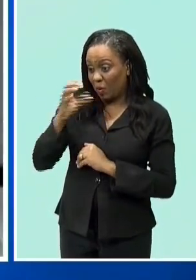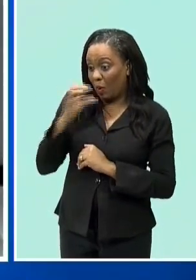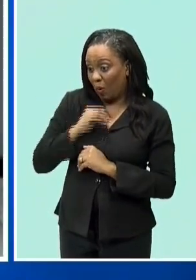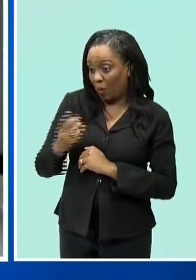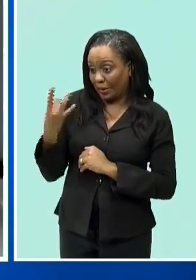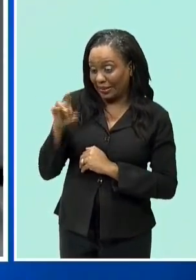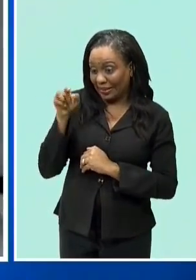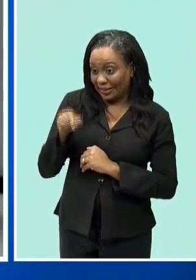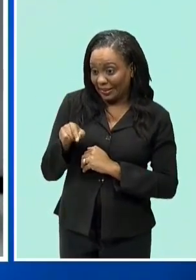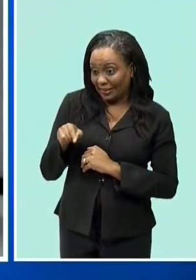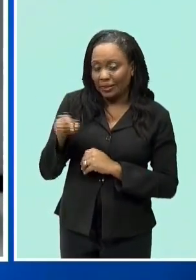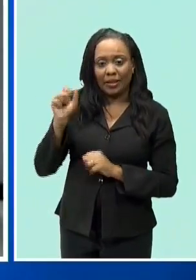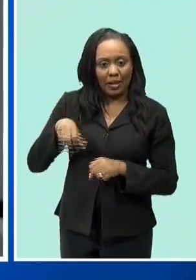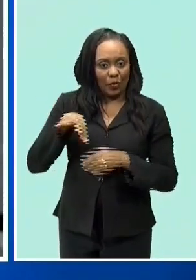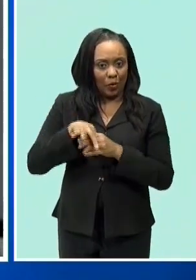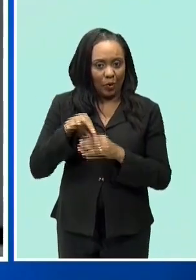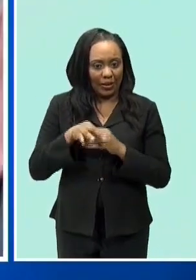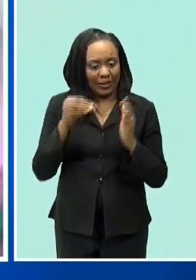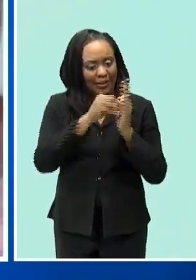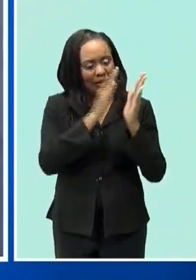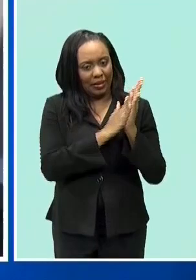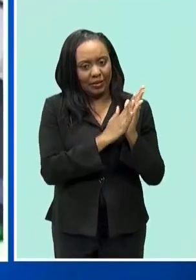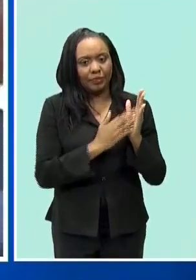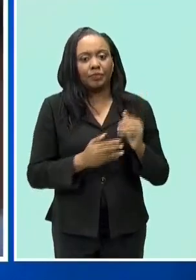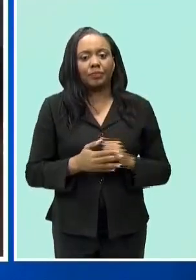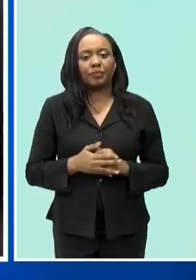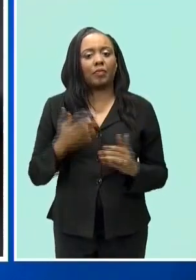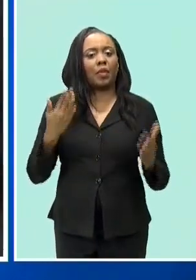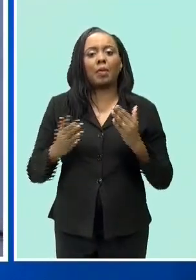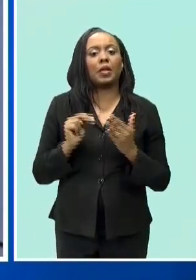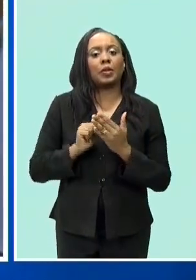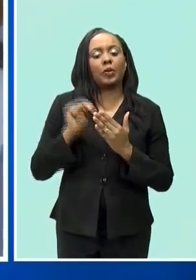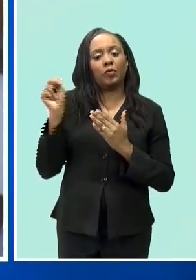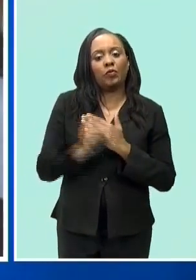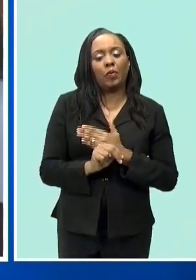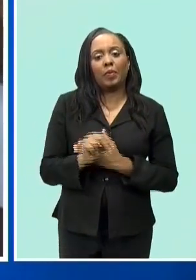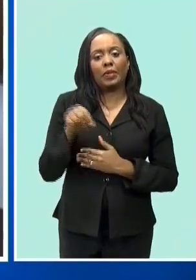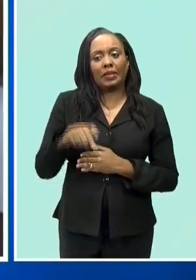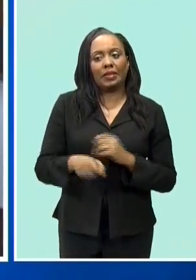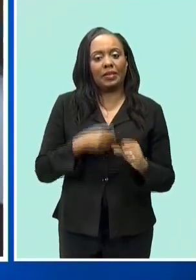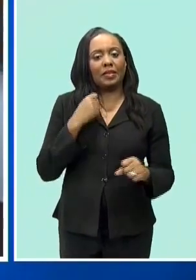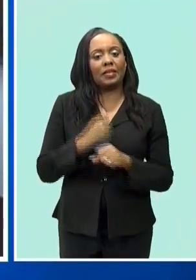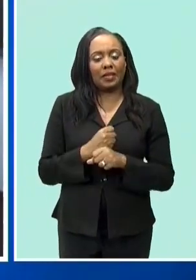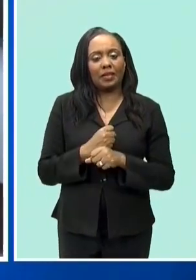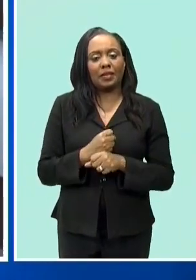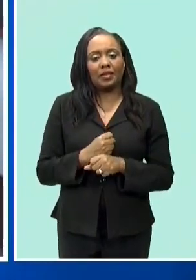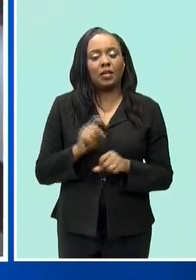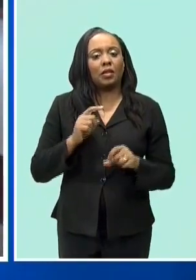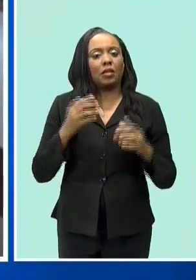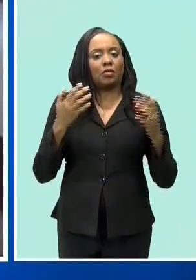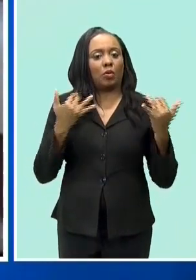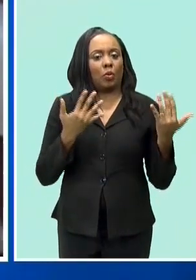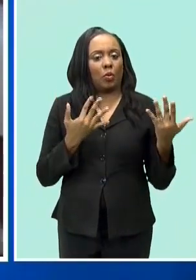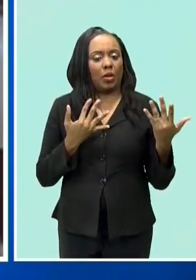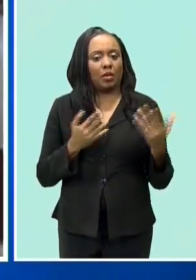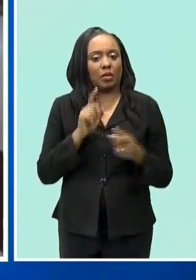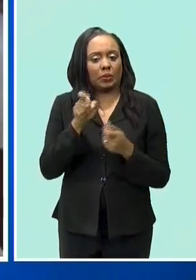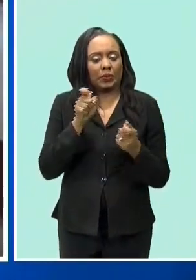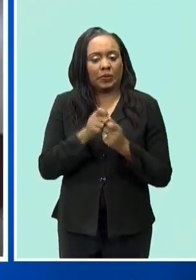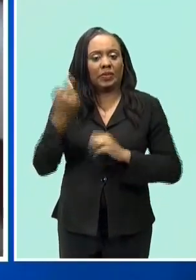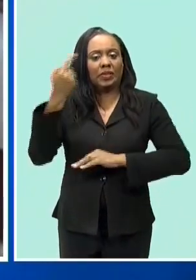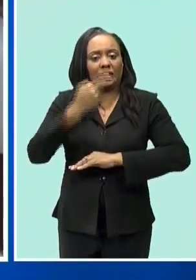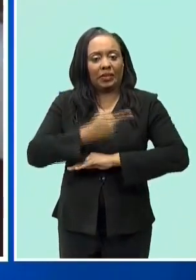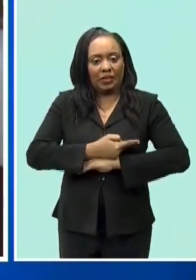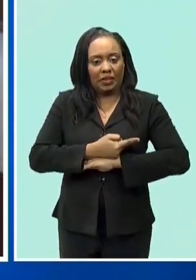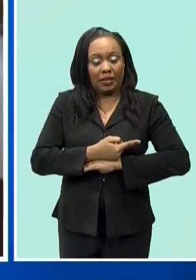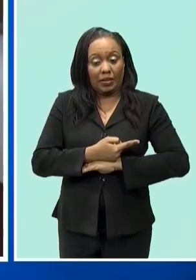possible date for elections will be November 2019. The president says he now awaits a recommendation from GCOM on a specific date,